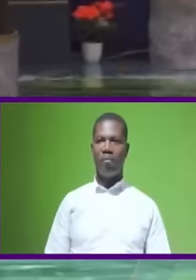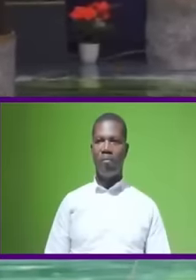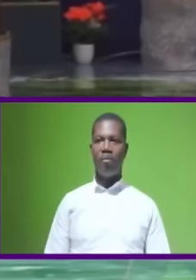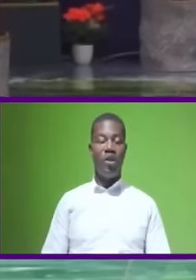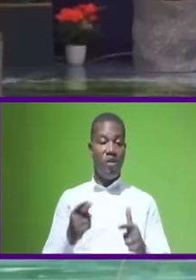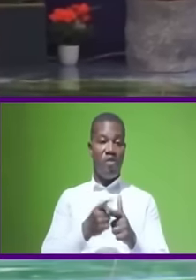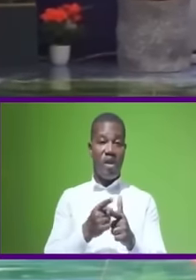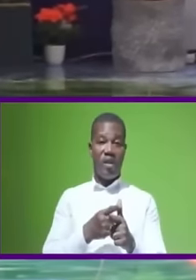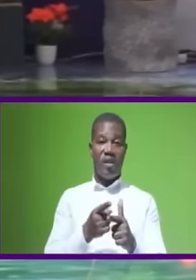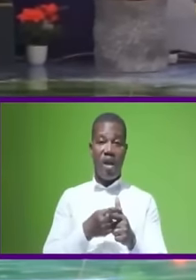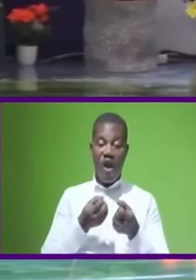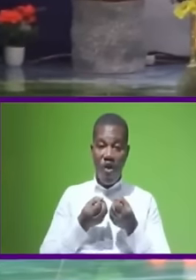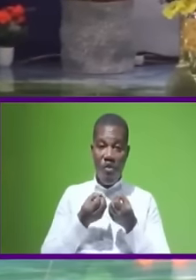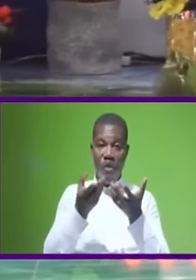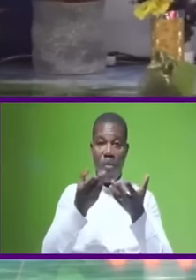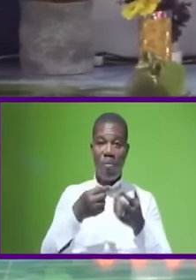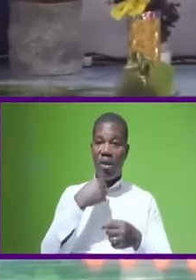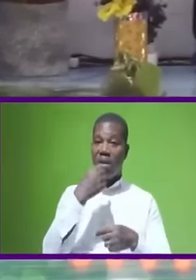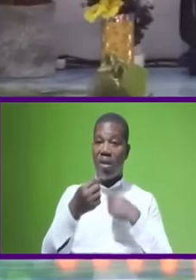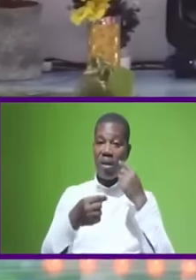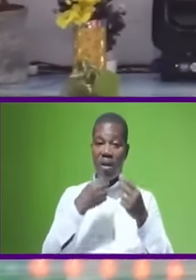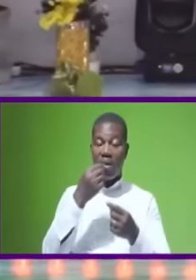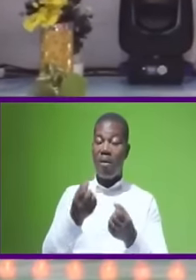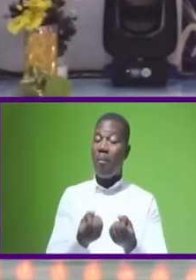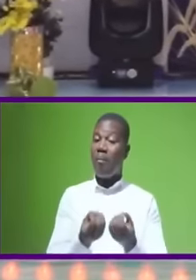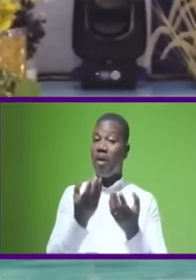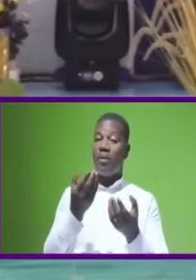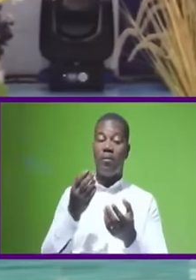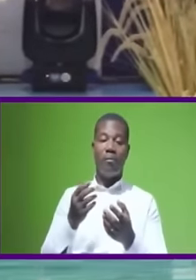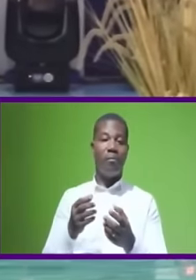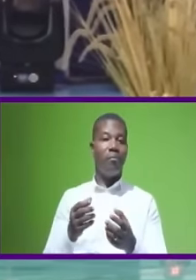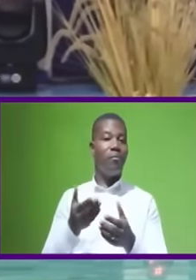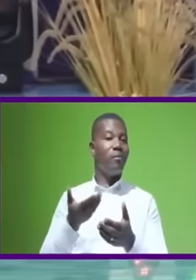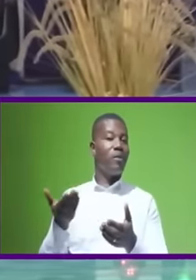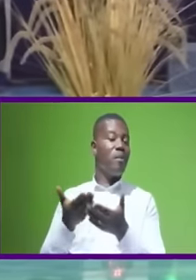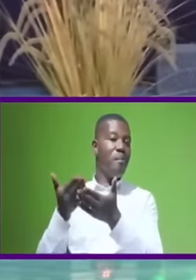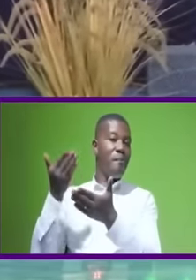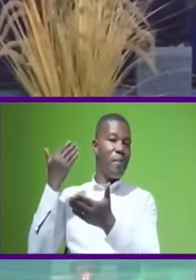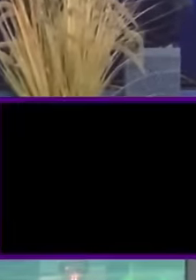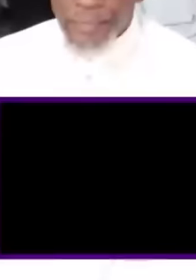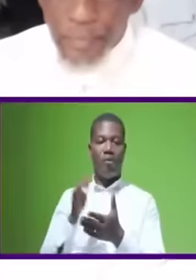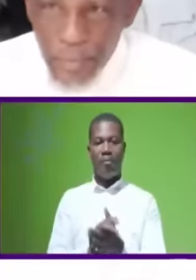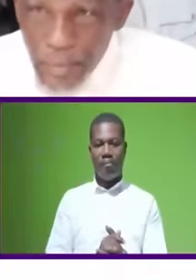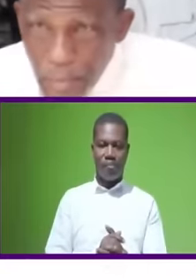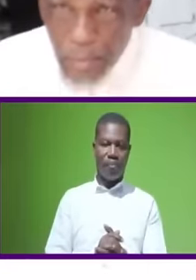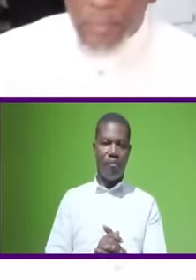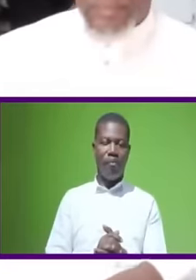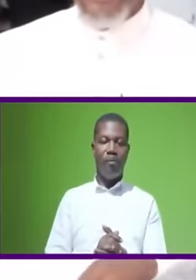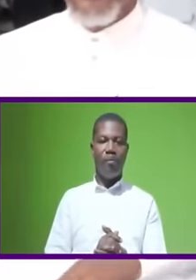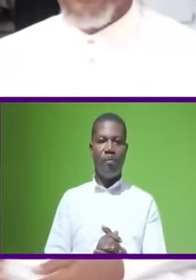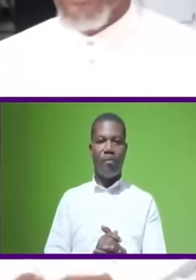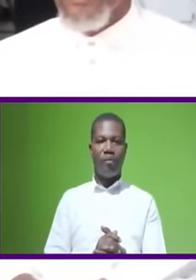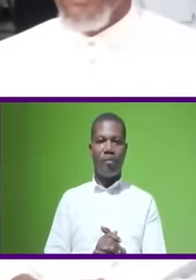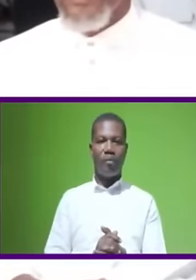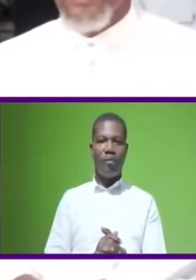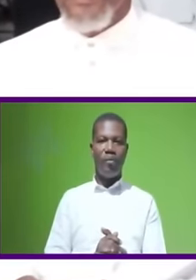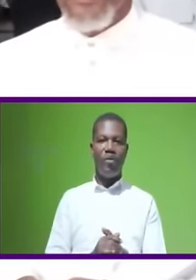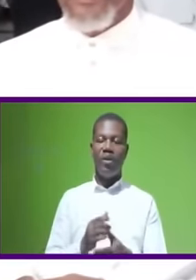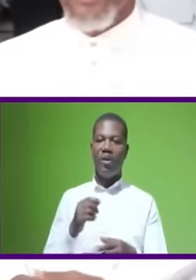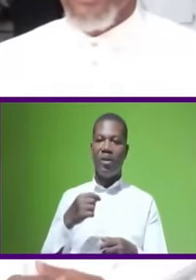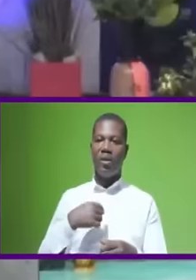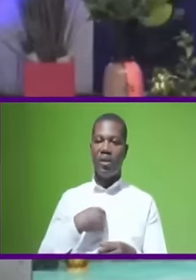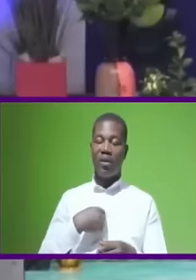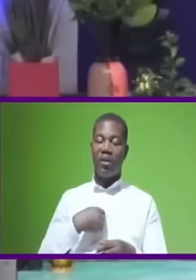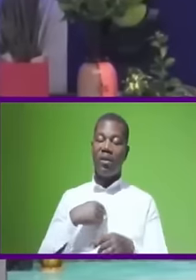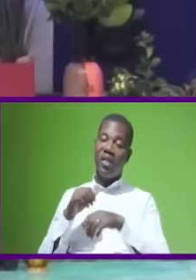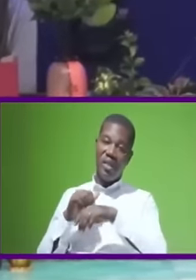Medica maka bibia chremo bebre. I have spoken to you at length previously. Wasuma me